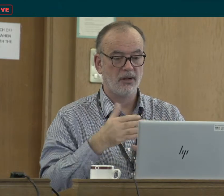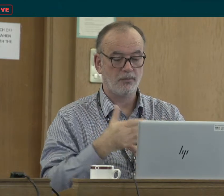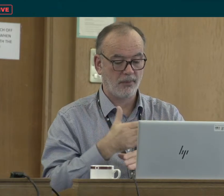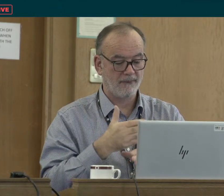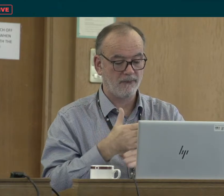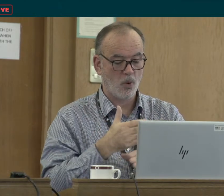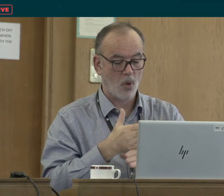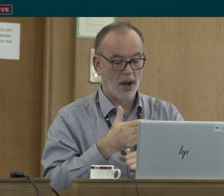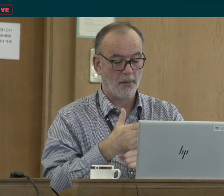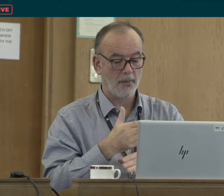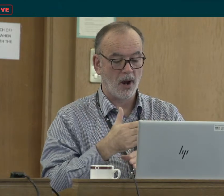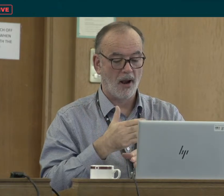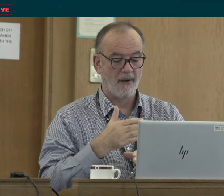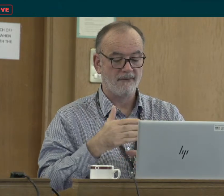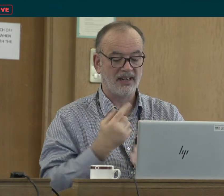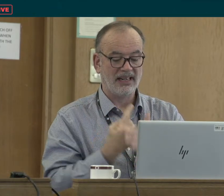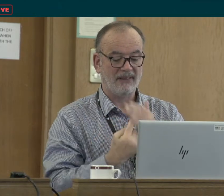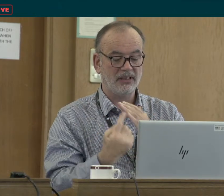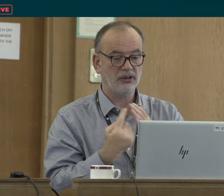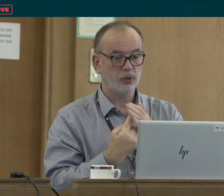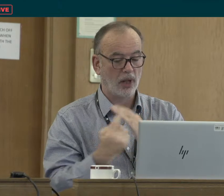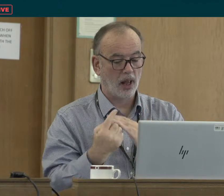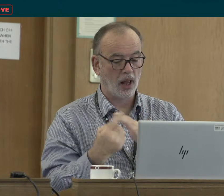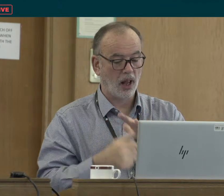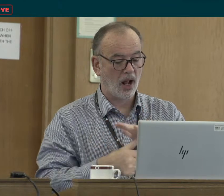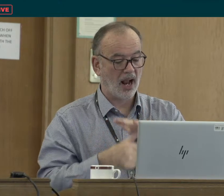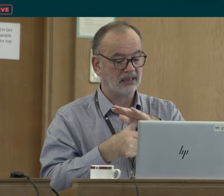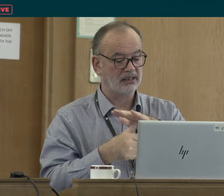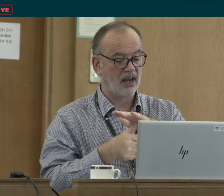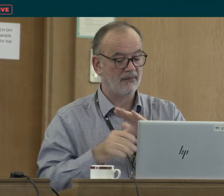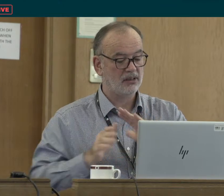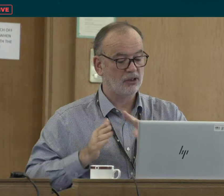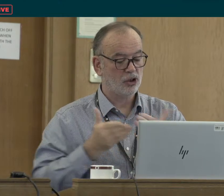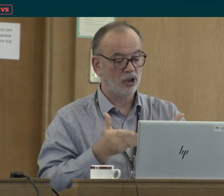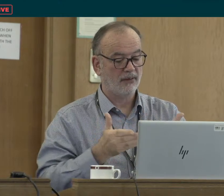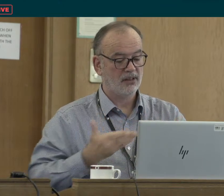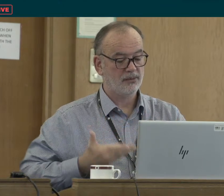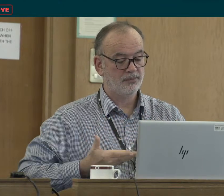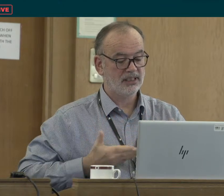the overall summary of performance within individual head